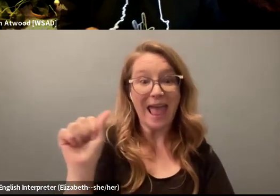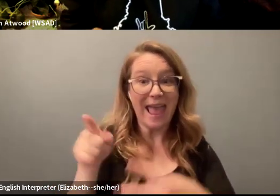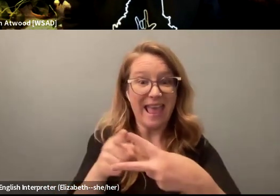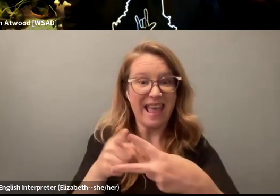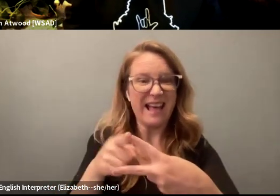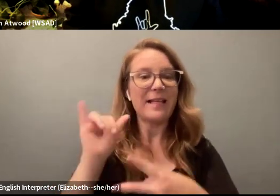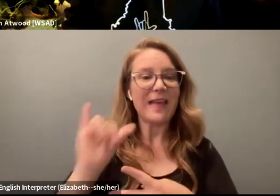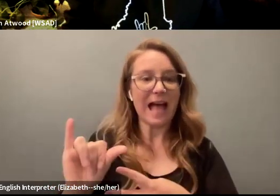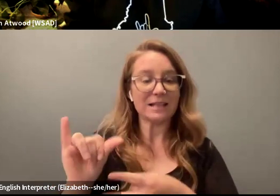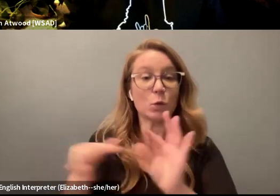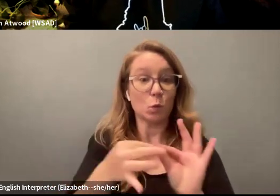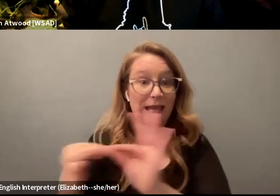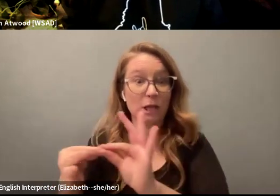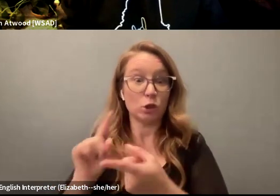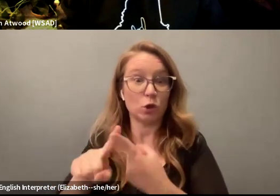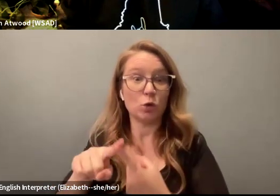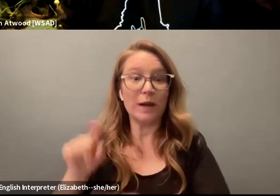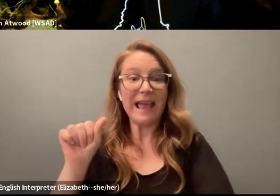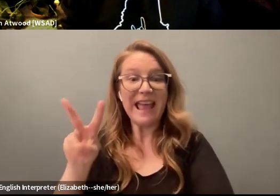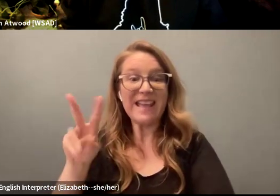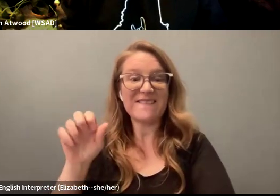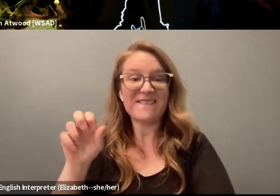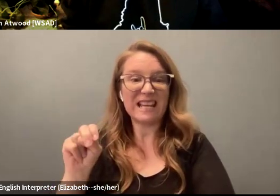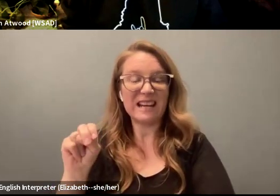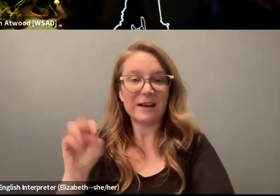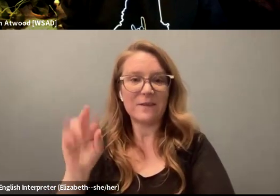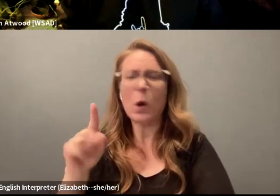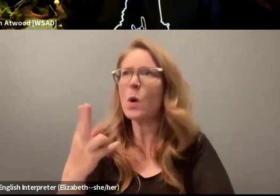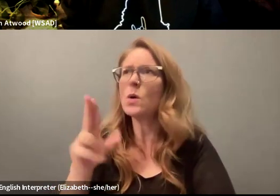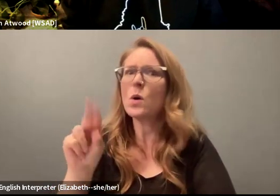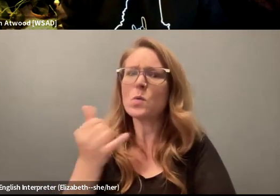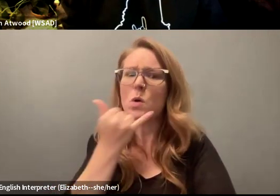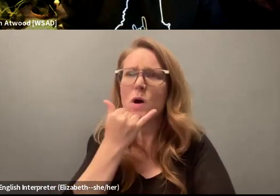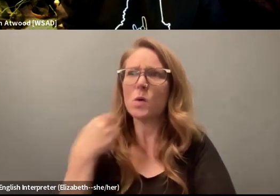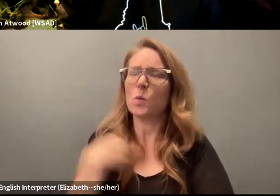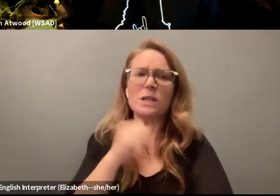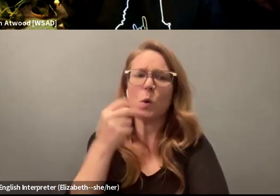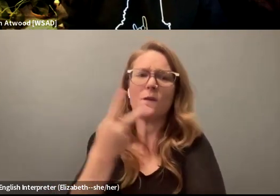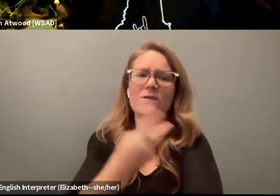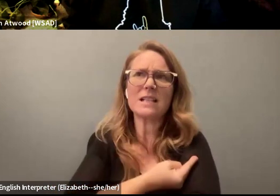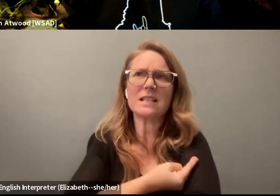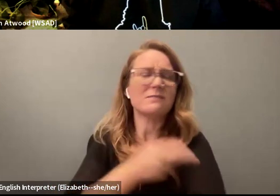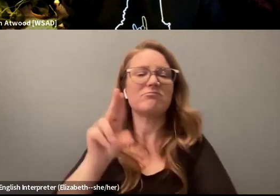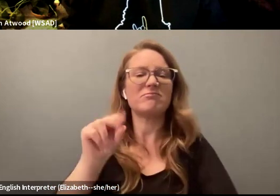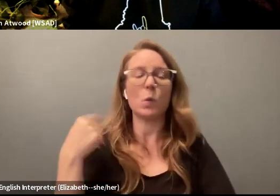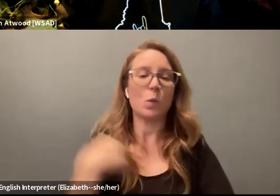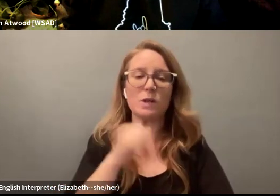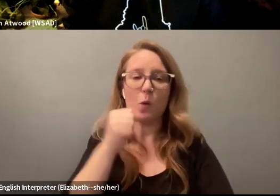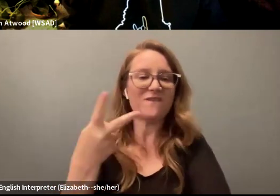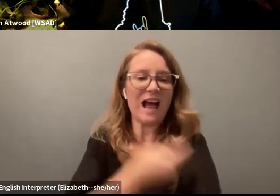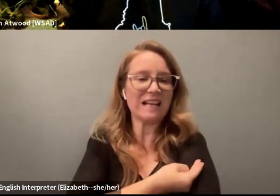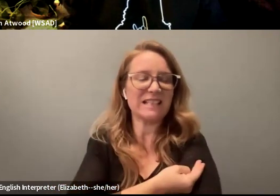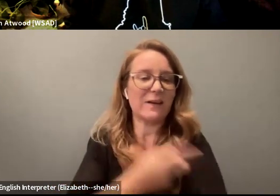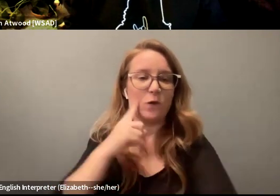to avian flu. Or, no, it's not. We don't get vaccinated again because we don't get vaccinated